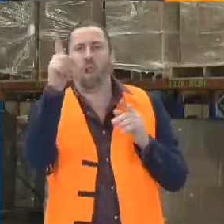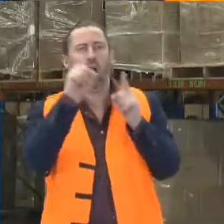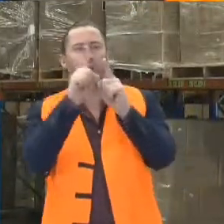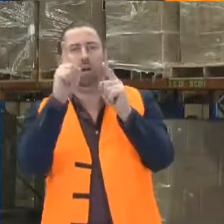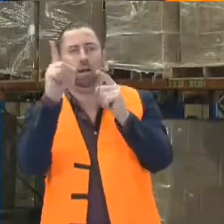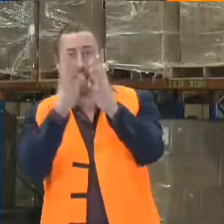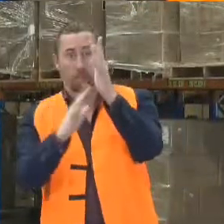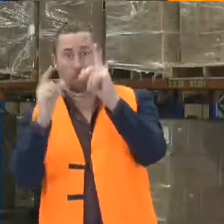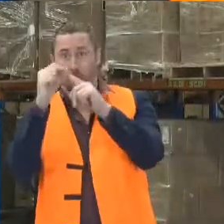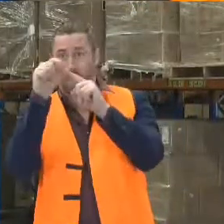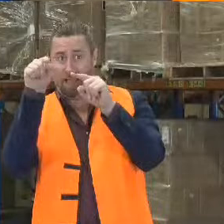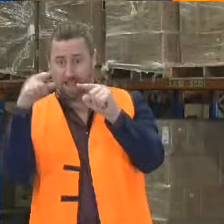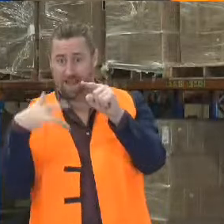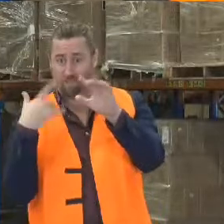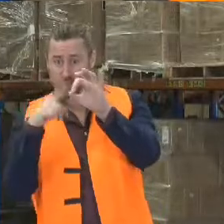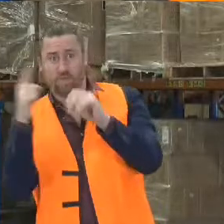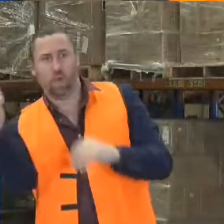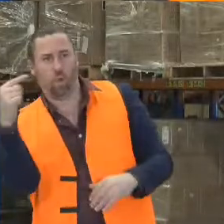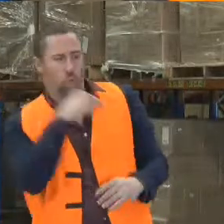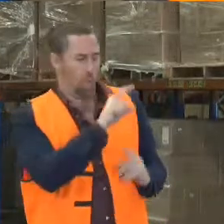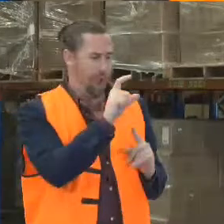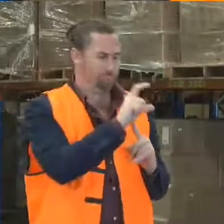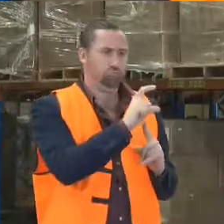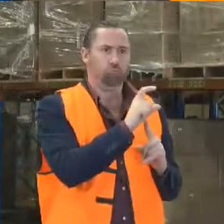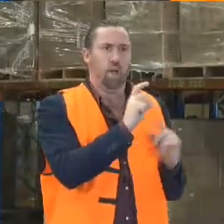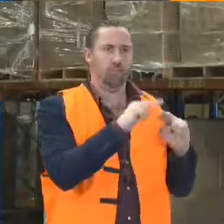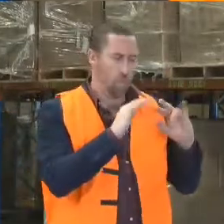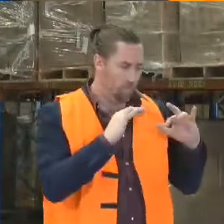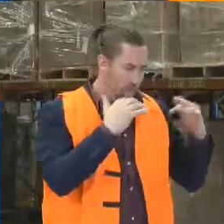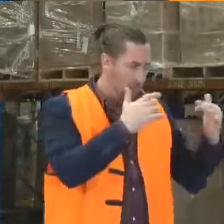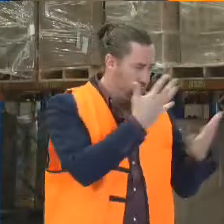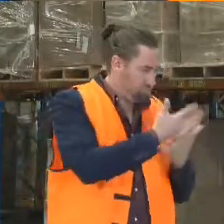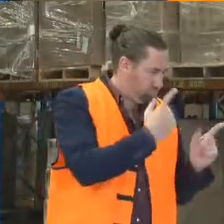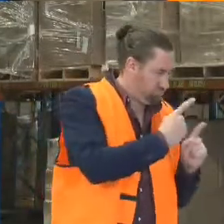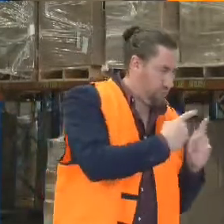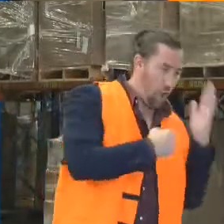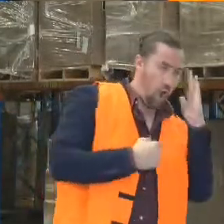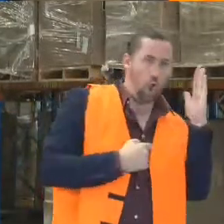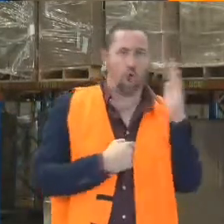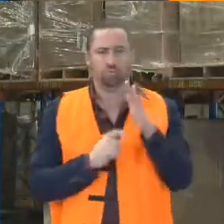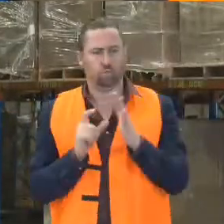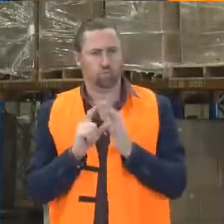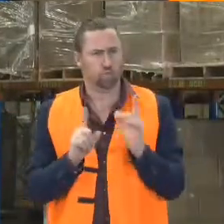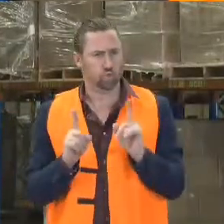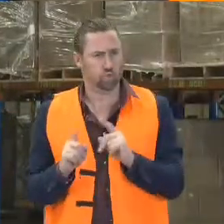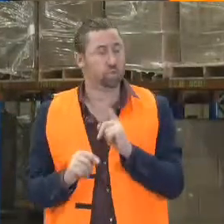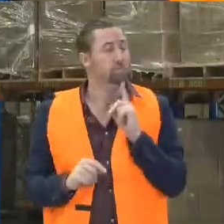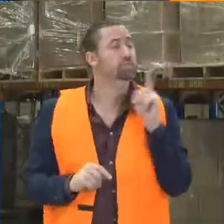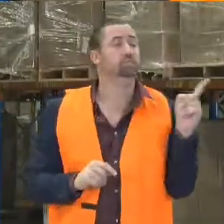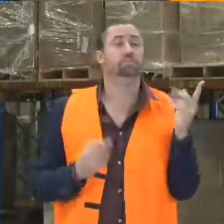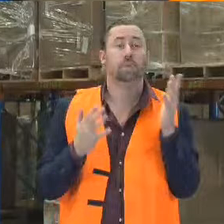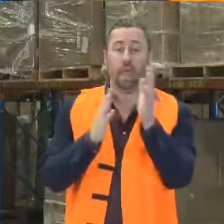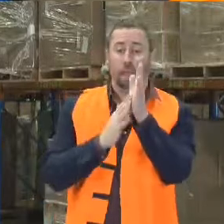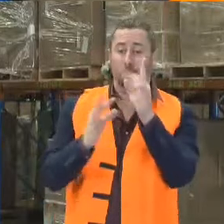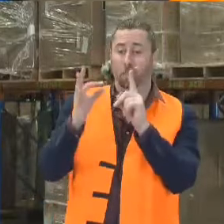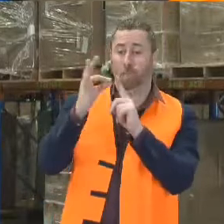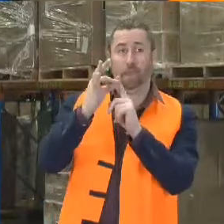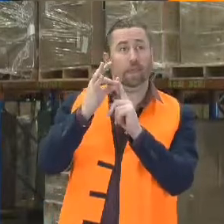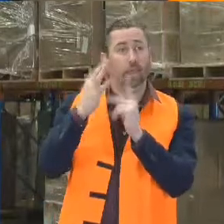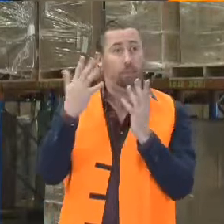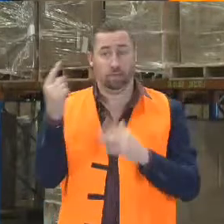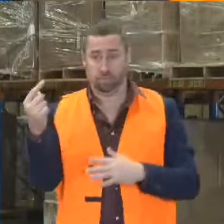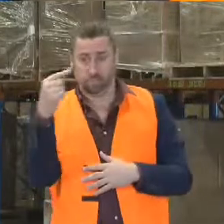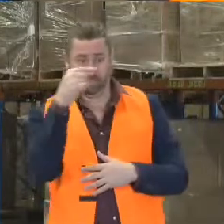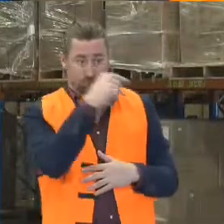are going down to Canberra? What's going to have to happen when they come back, if they go? So MPs who go down to Canberra when they come back will